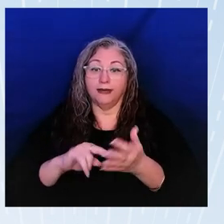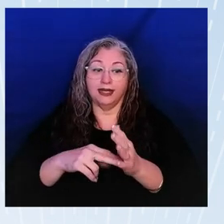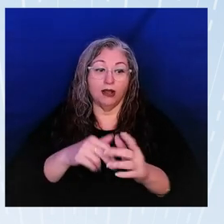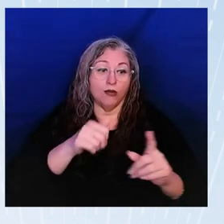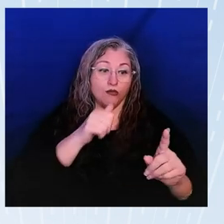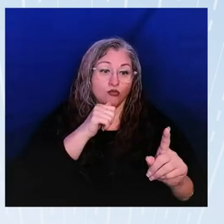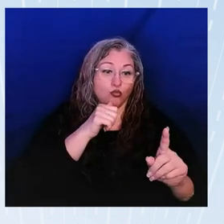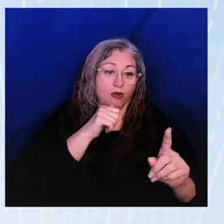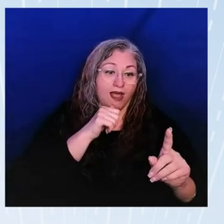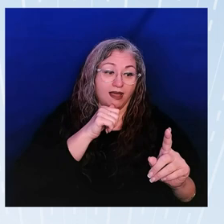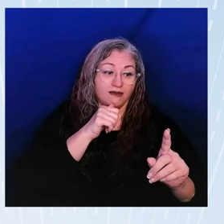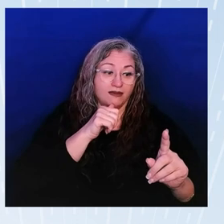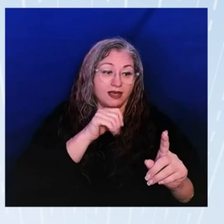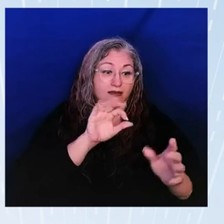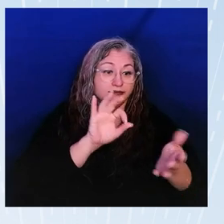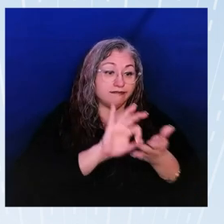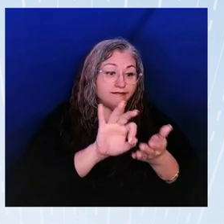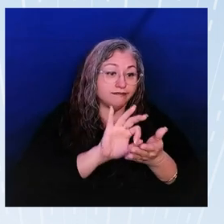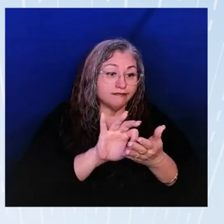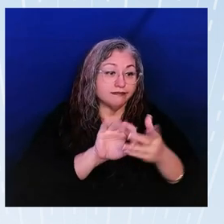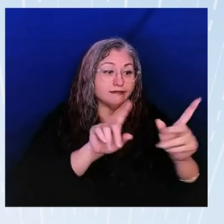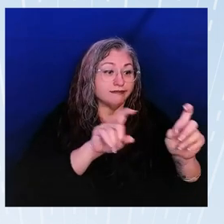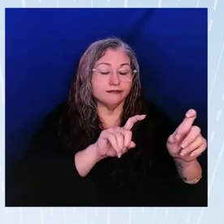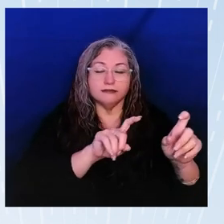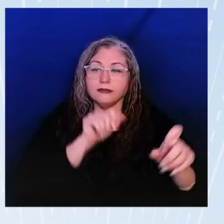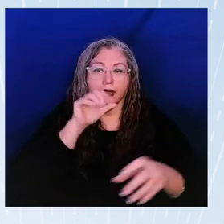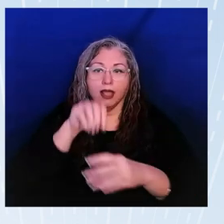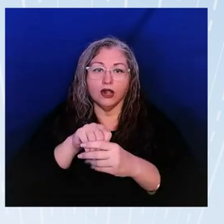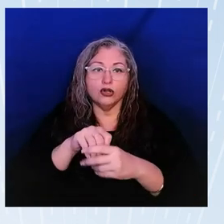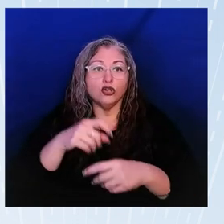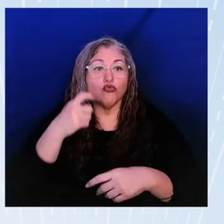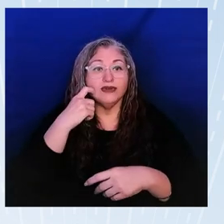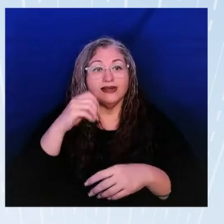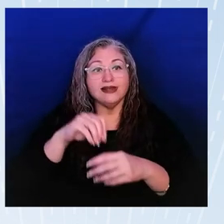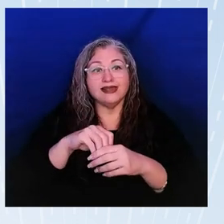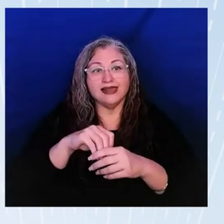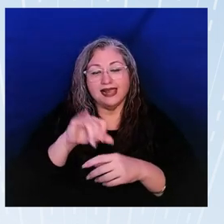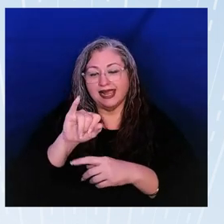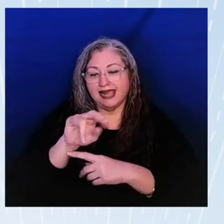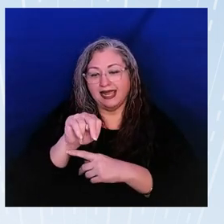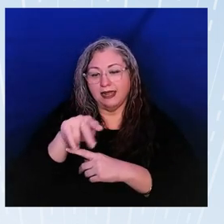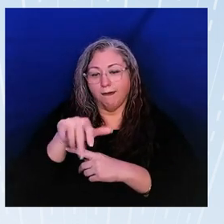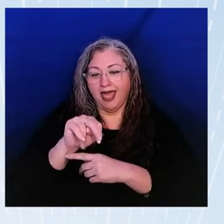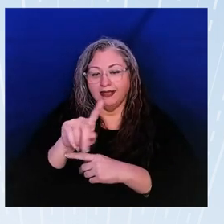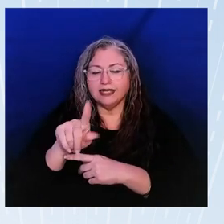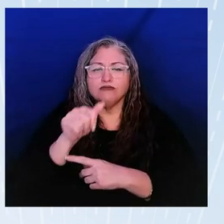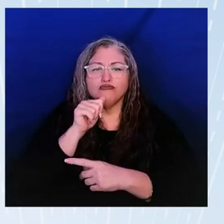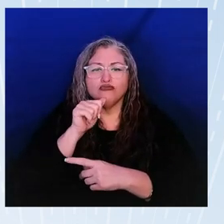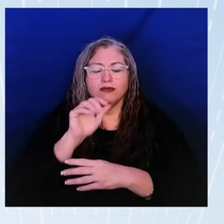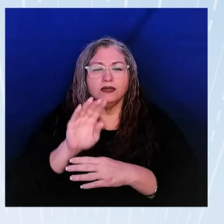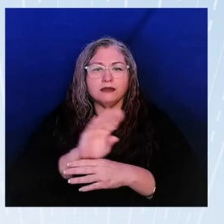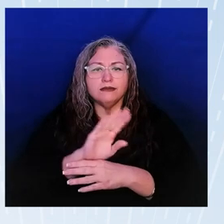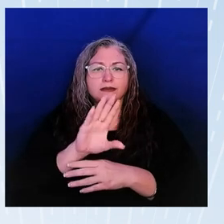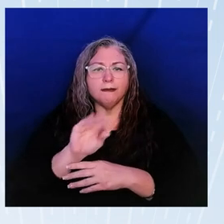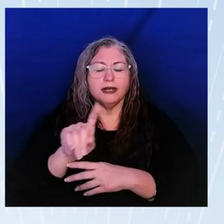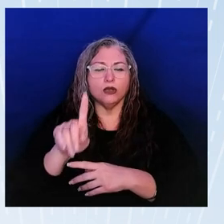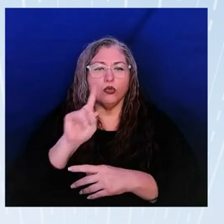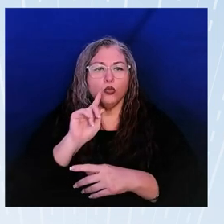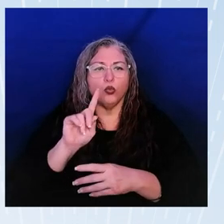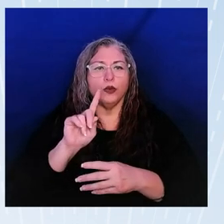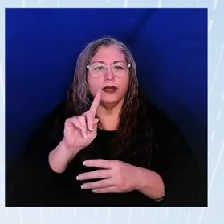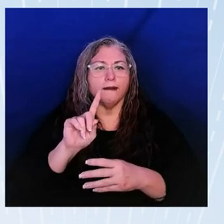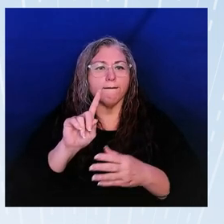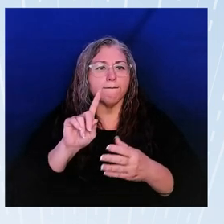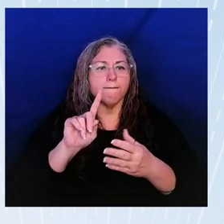collections and reporting. Recently, Implan, which is a private firm that conducts economic impact